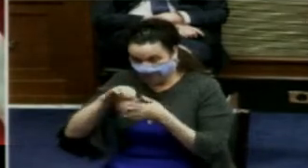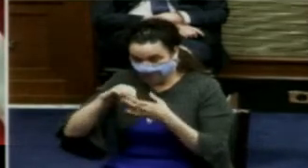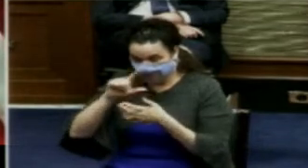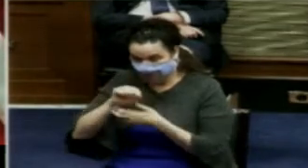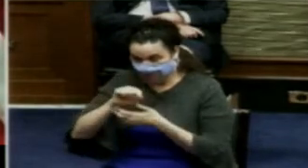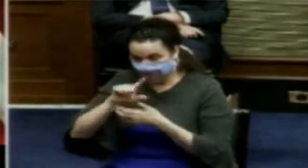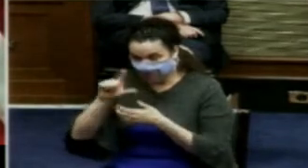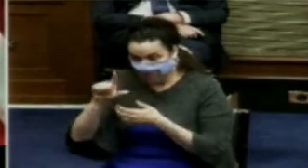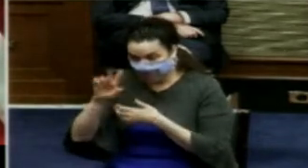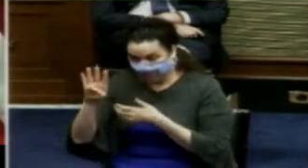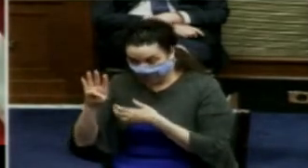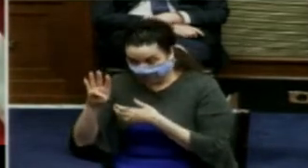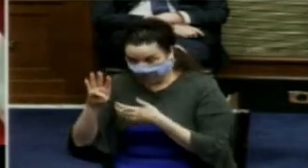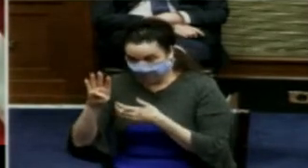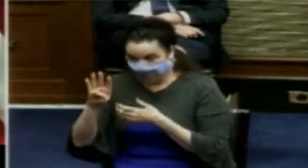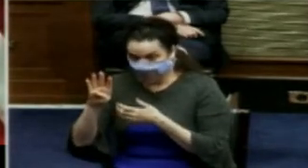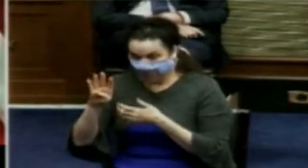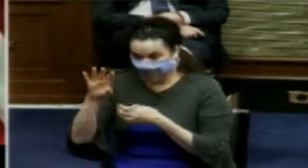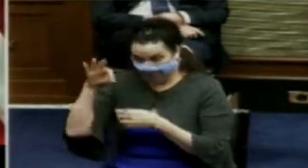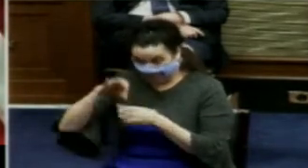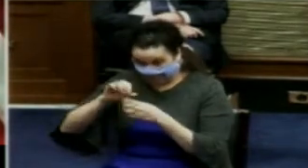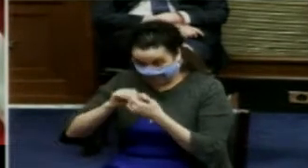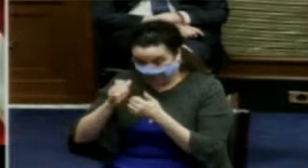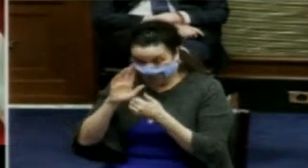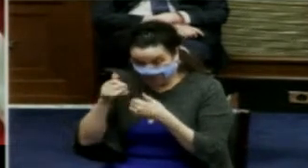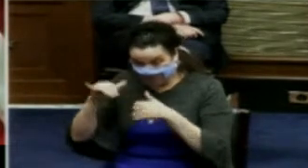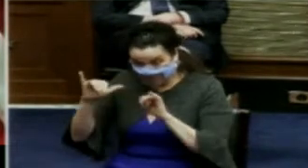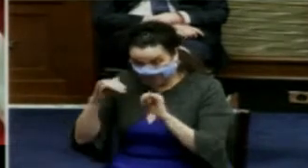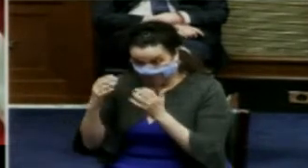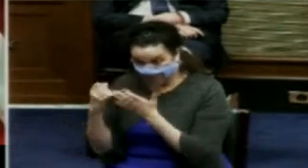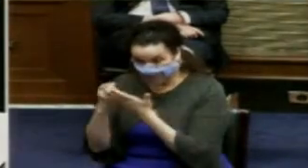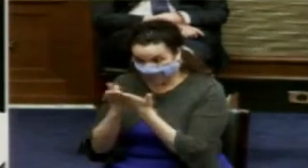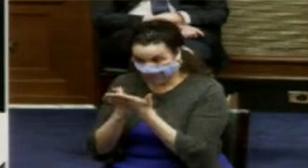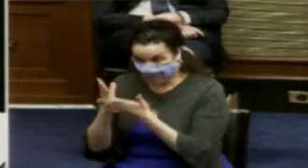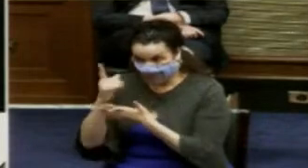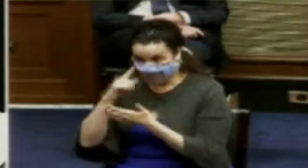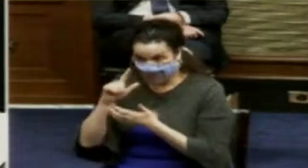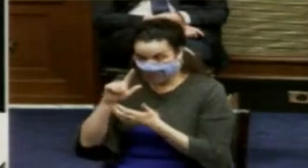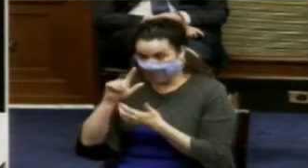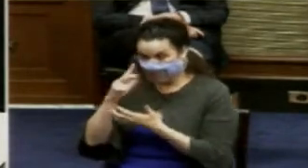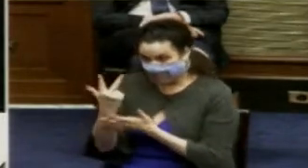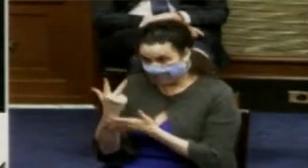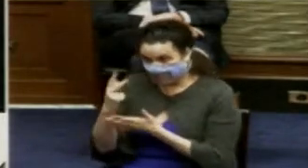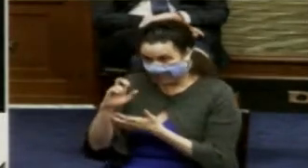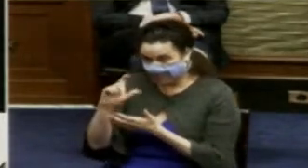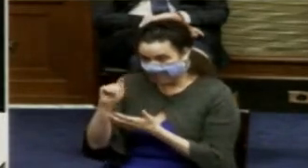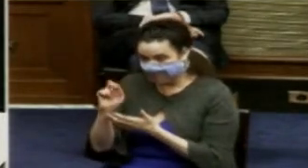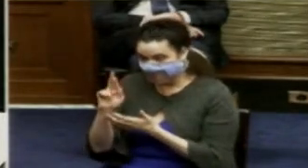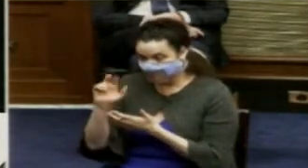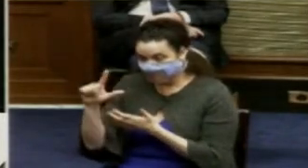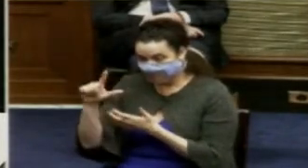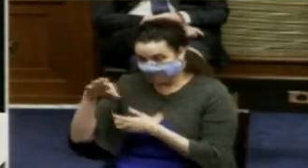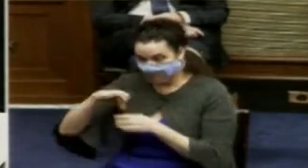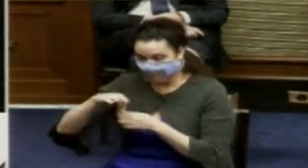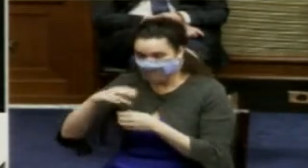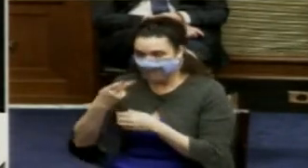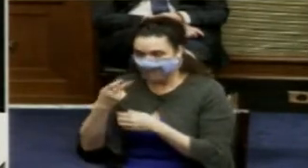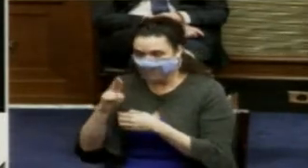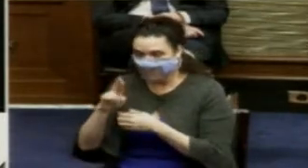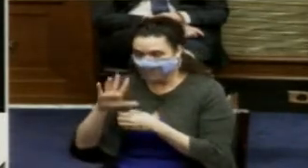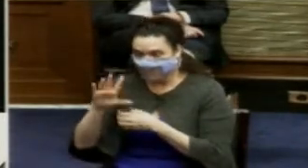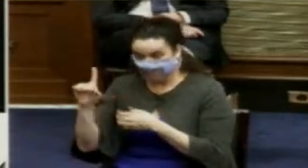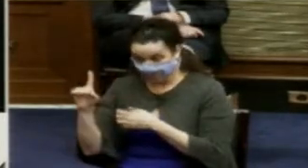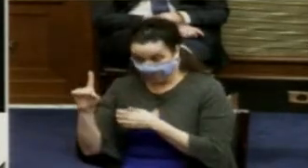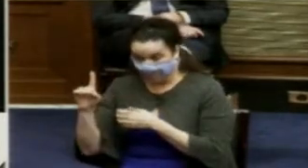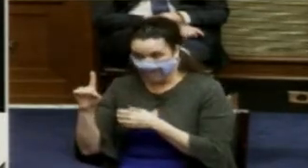would be still entitled to 3 electoral votes? Is that correct? Well, H.R. 51 purports to deal with this situation by